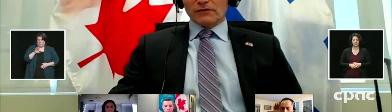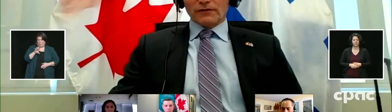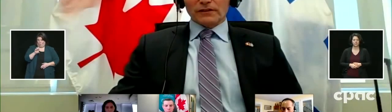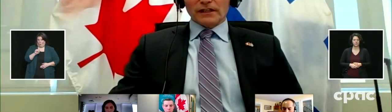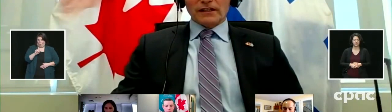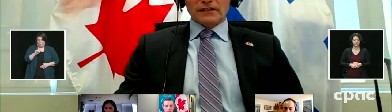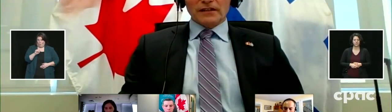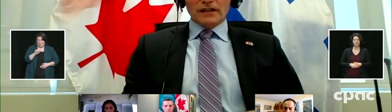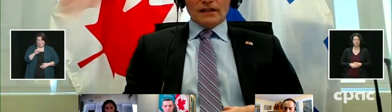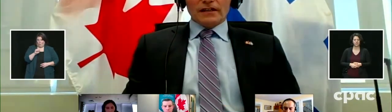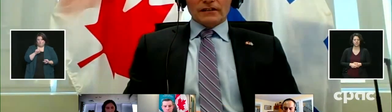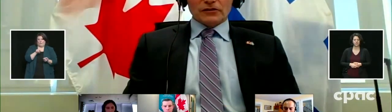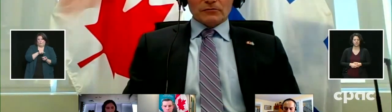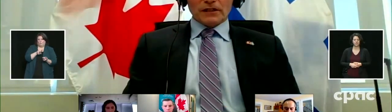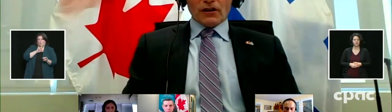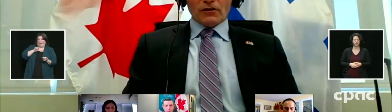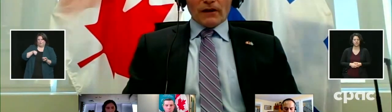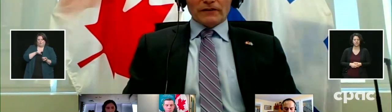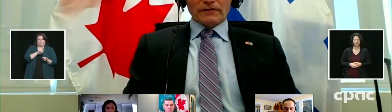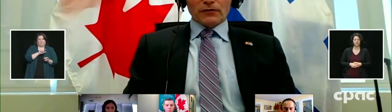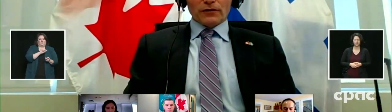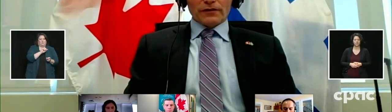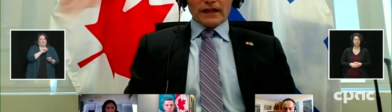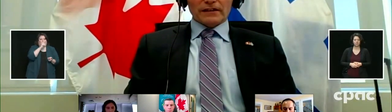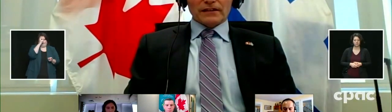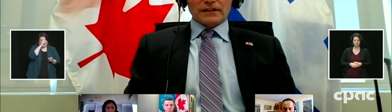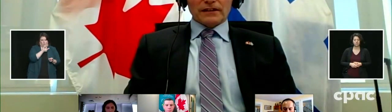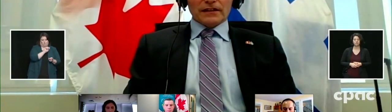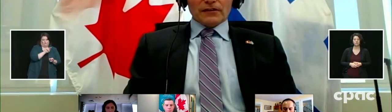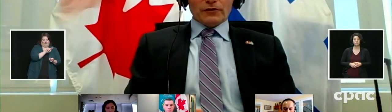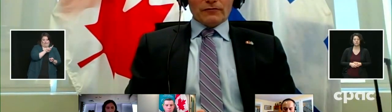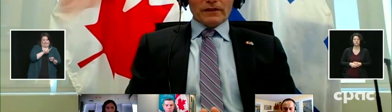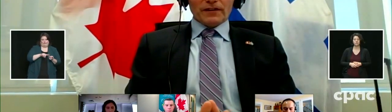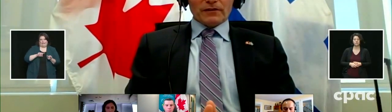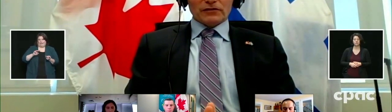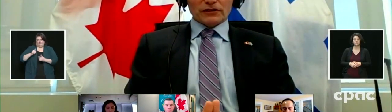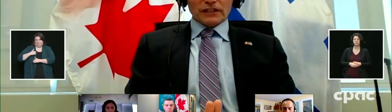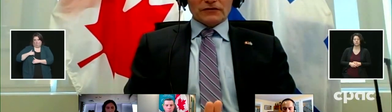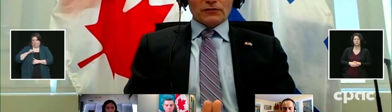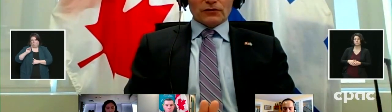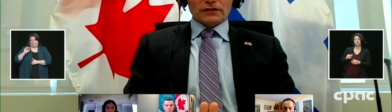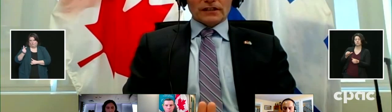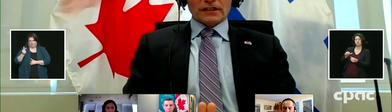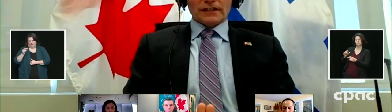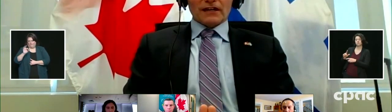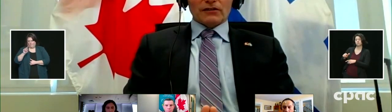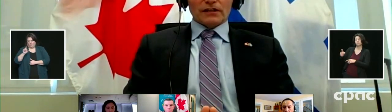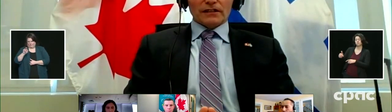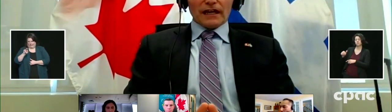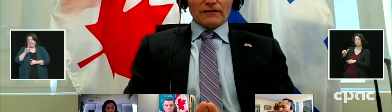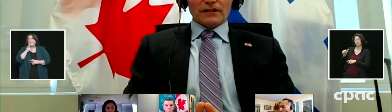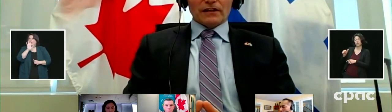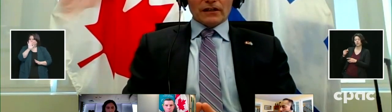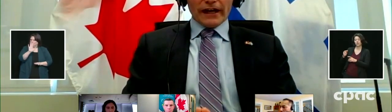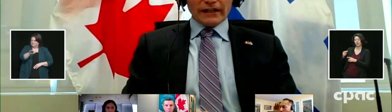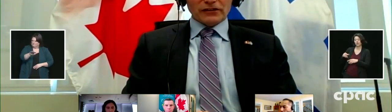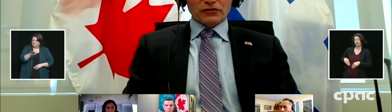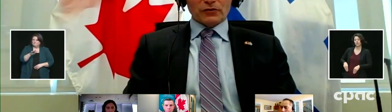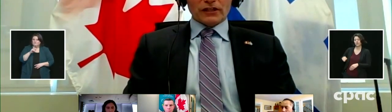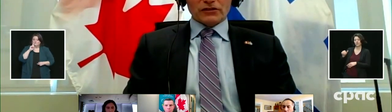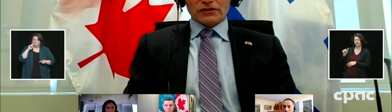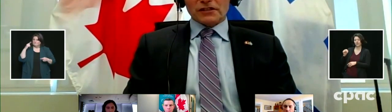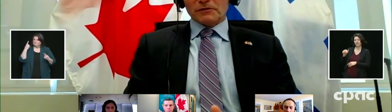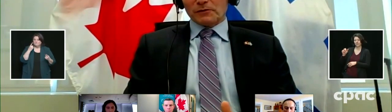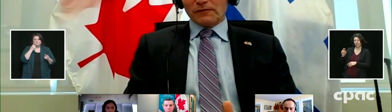Major General Fortin, let us be all mindful that we've been very successful until now in having